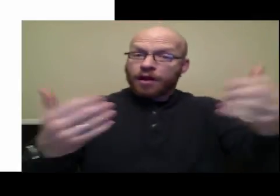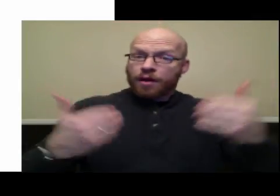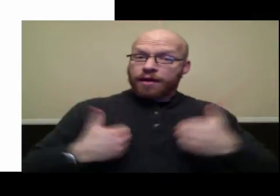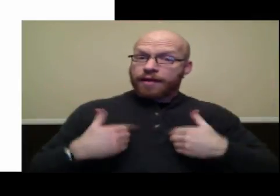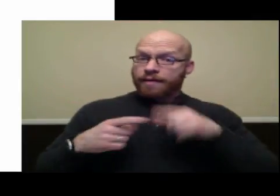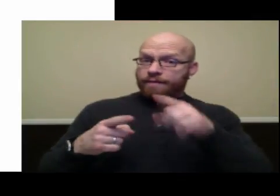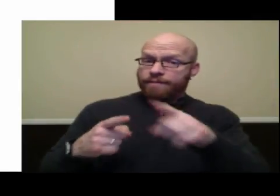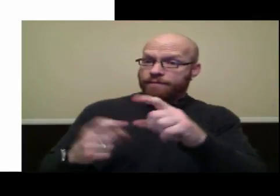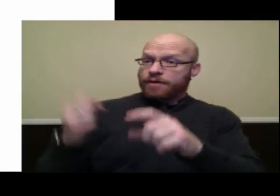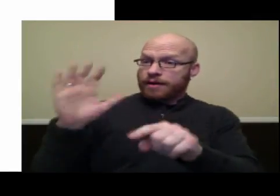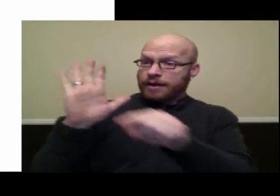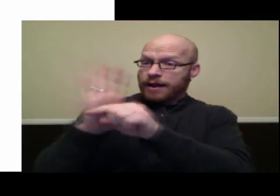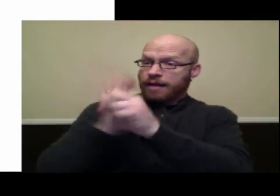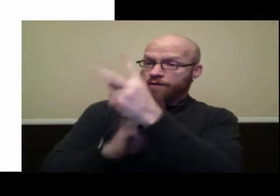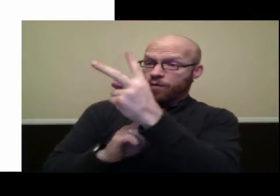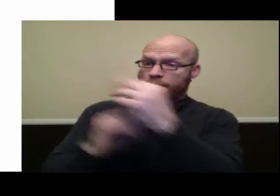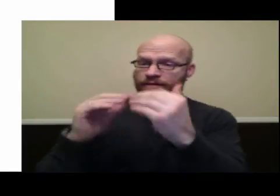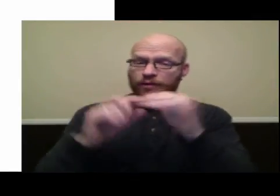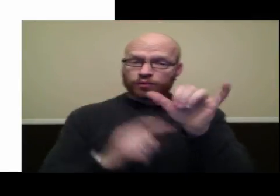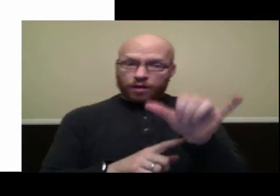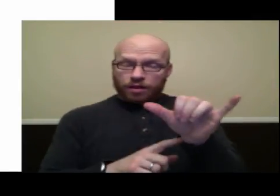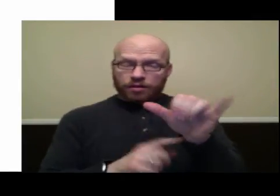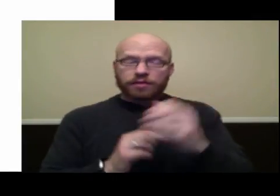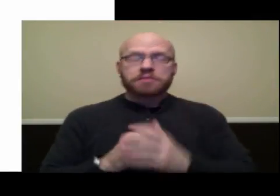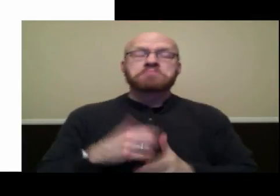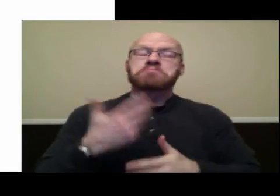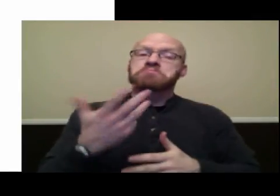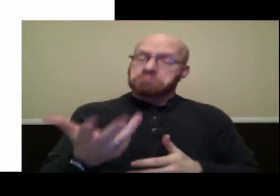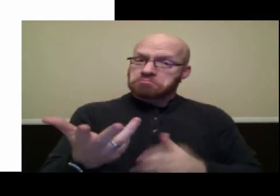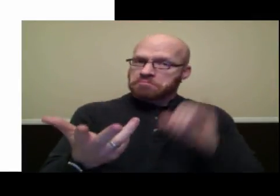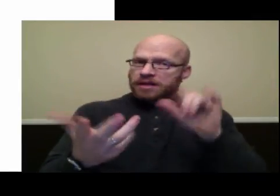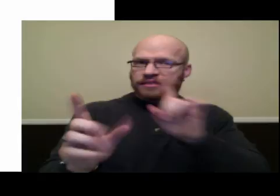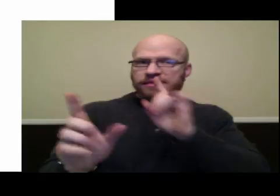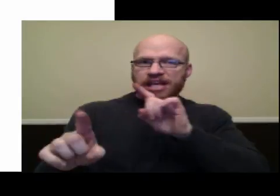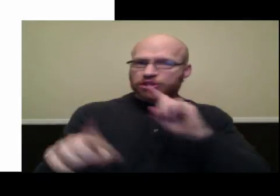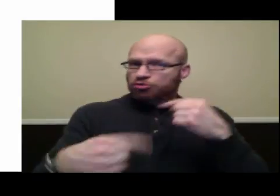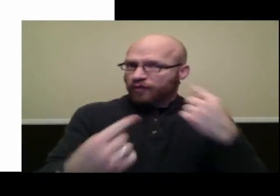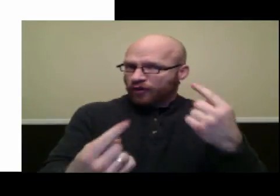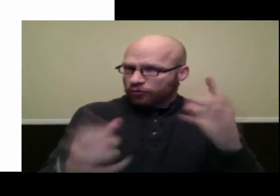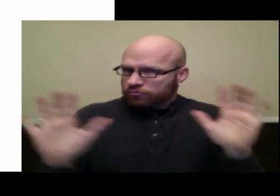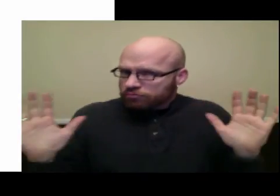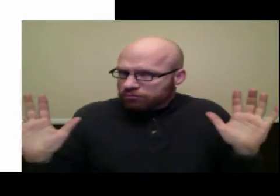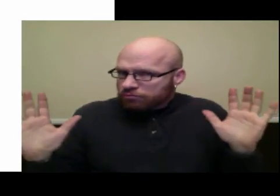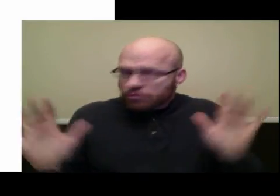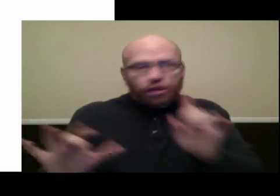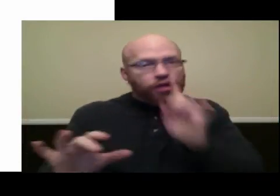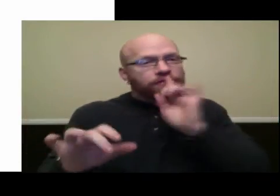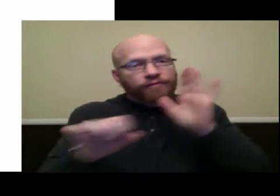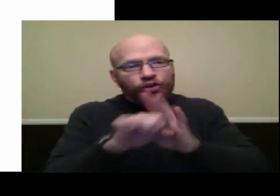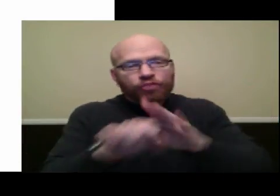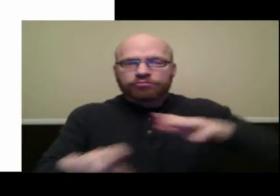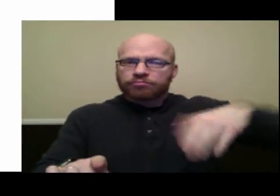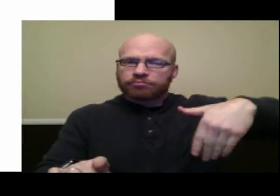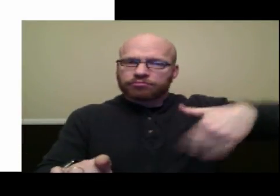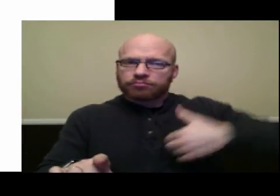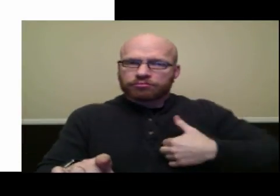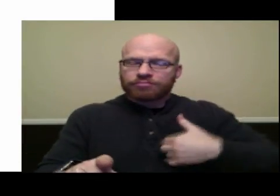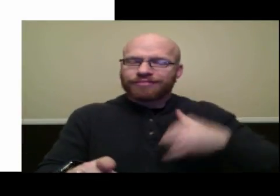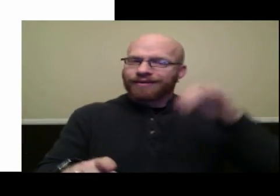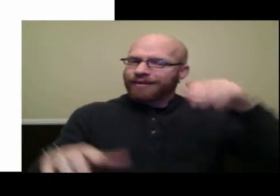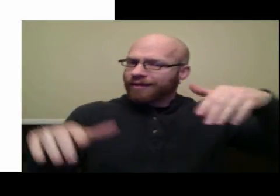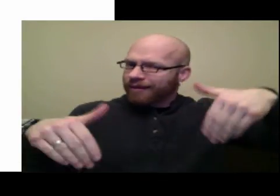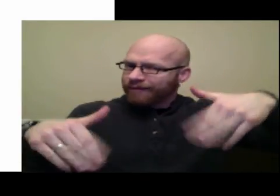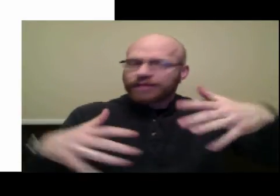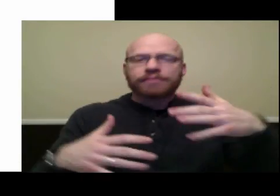Now we have negative twelve equals y. Our y is isolated and we and have the answer negative twelve. That's my answer so far. It has not been